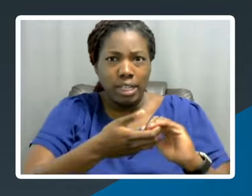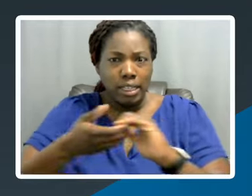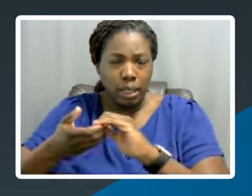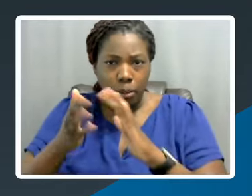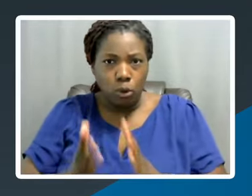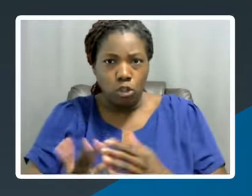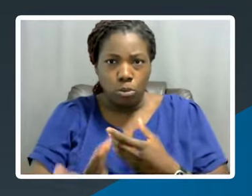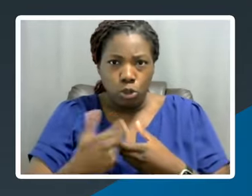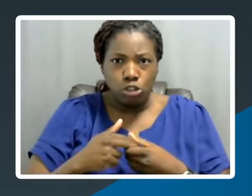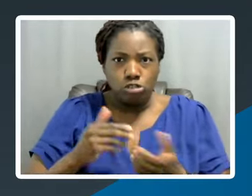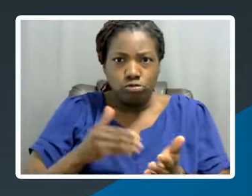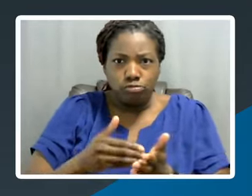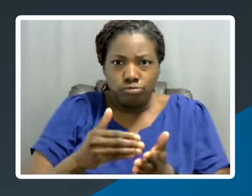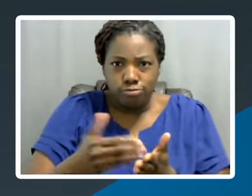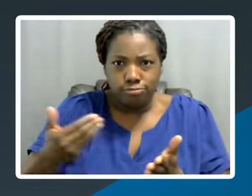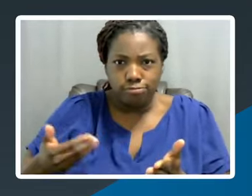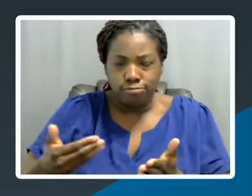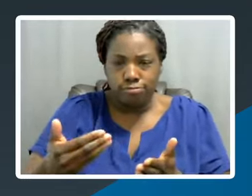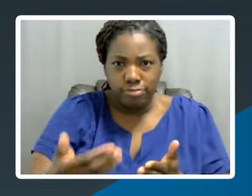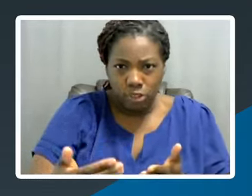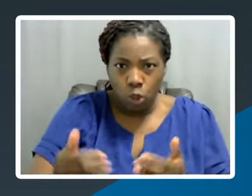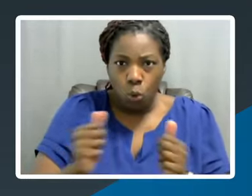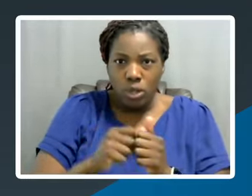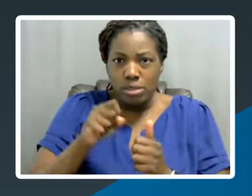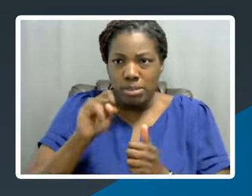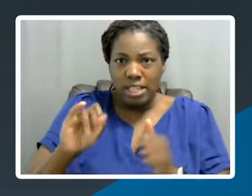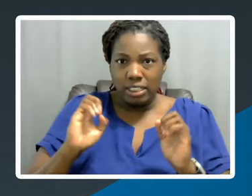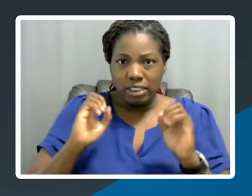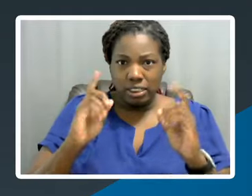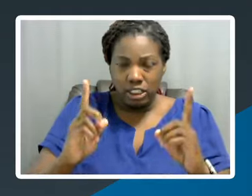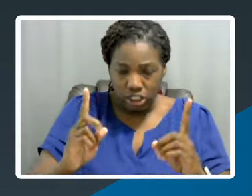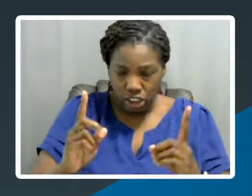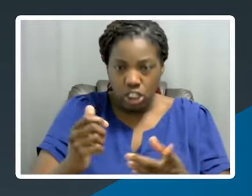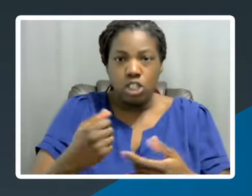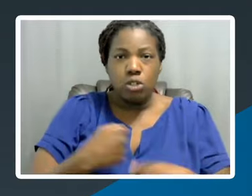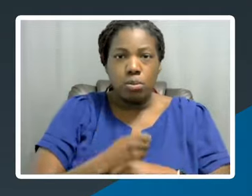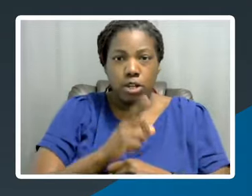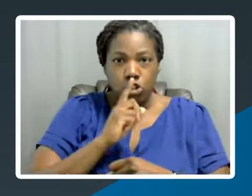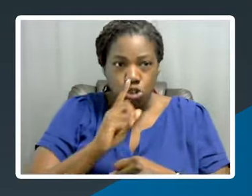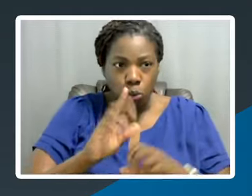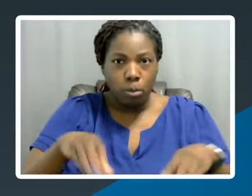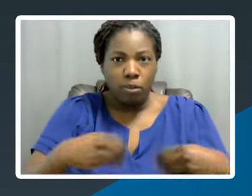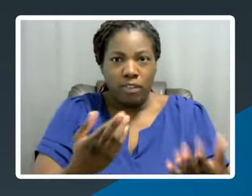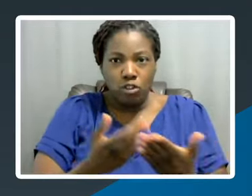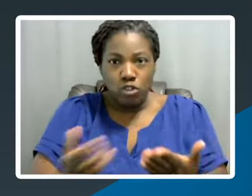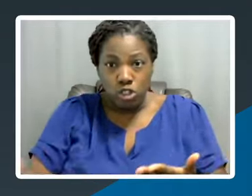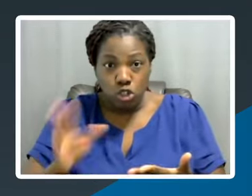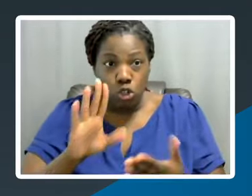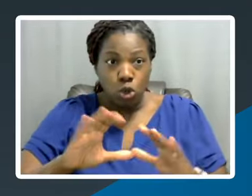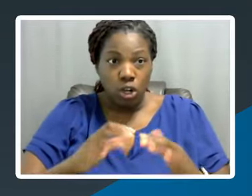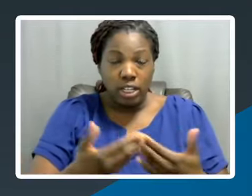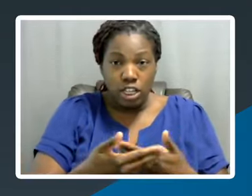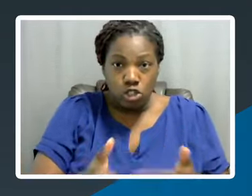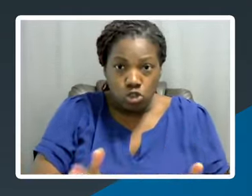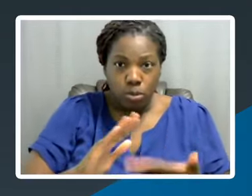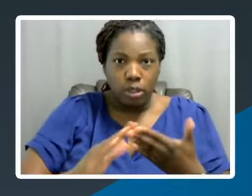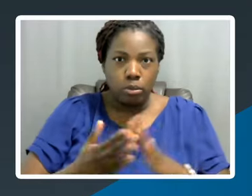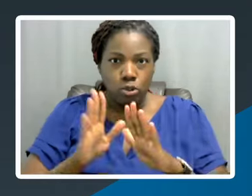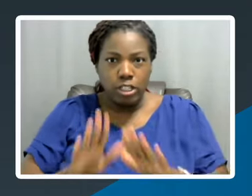regular basis with Smithsonian education to help bring our resources to you in your classrooms and communities across the nation.